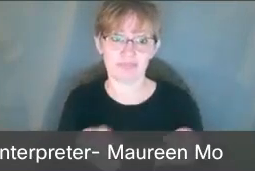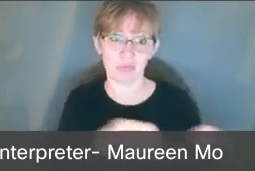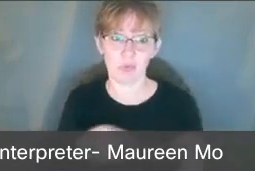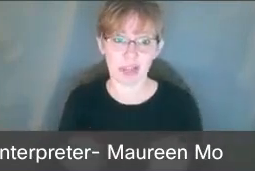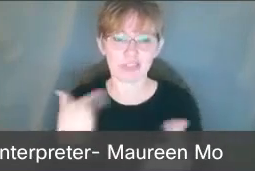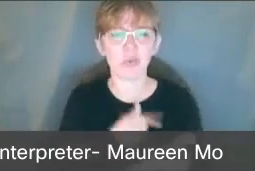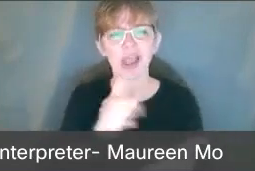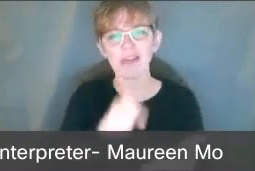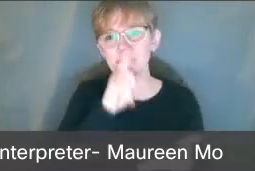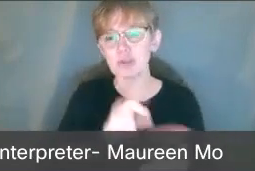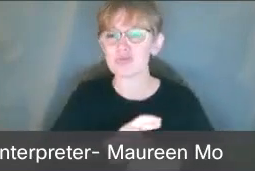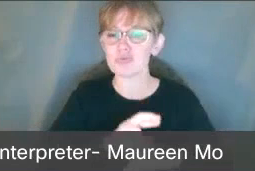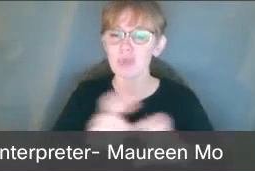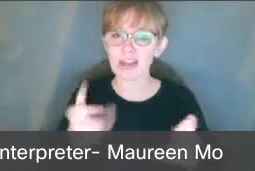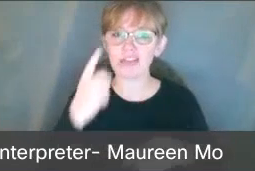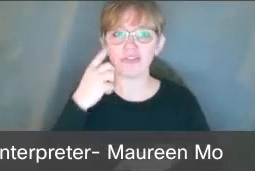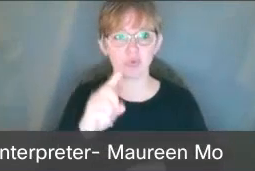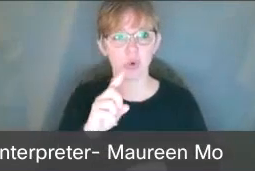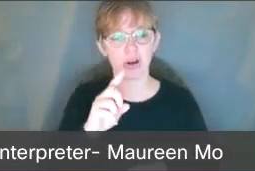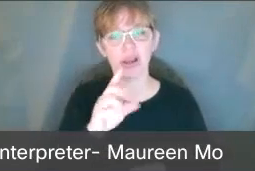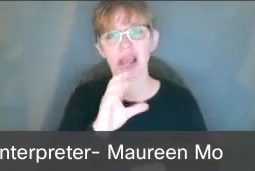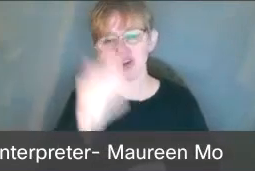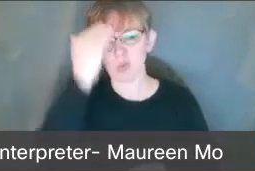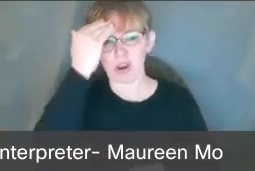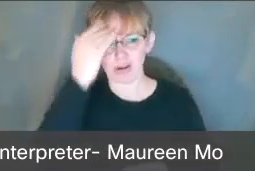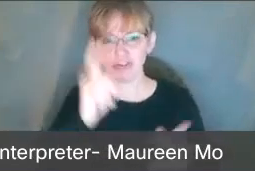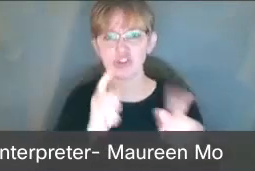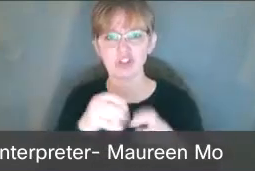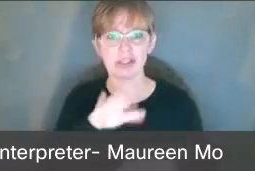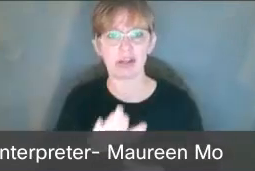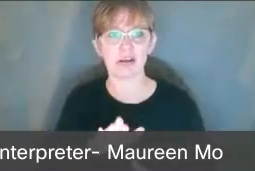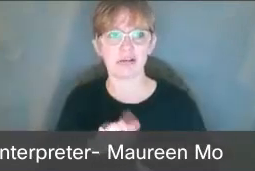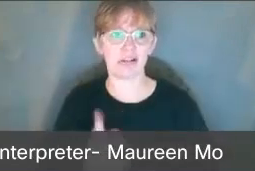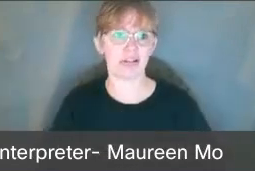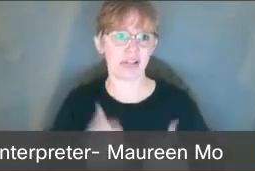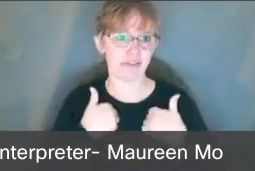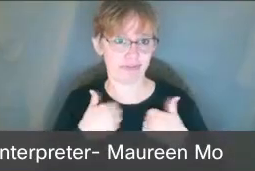attentive, and ready for changes in life circumstances.